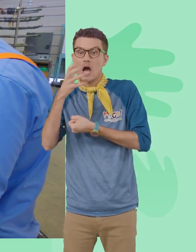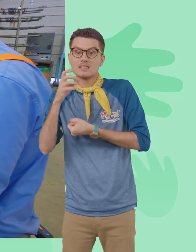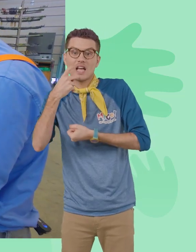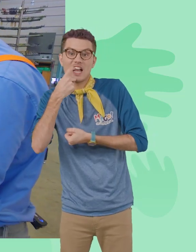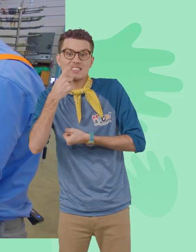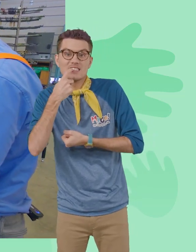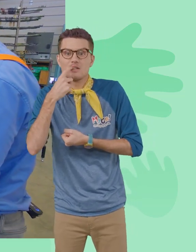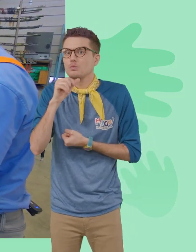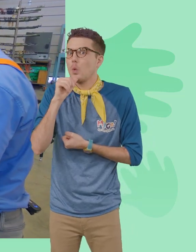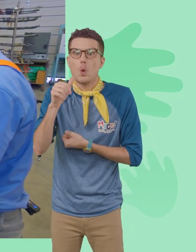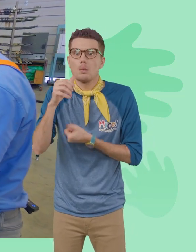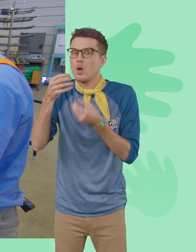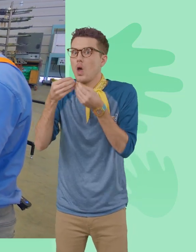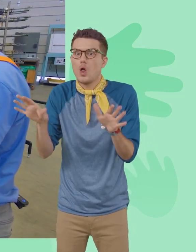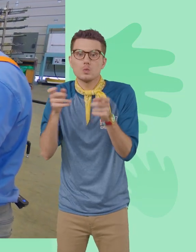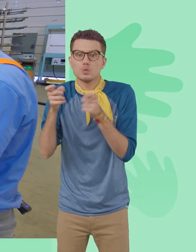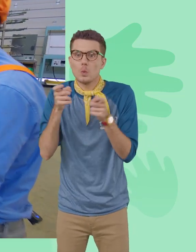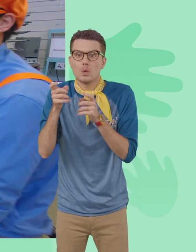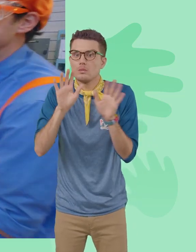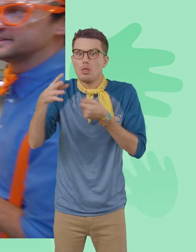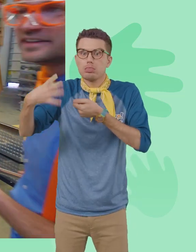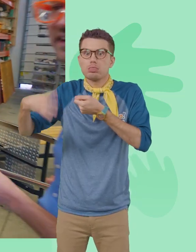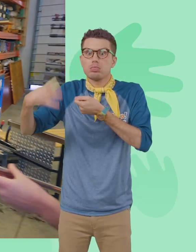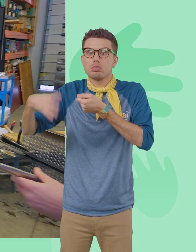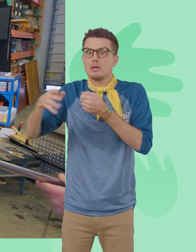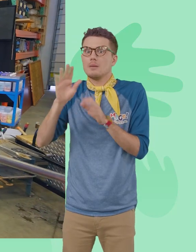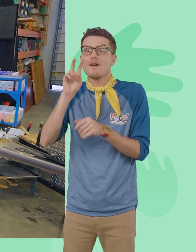Oh, okay. Now it's cooling down a little bit.